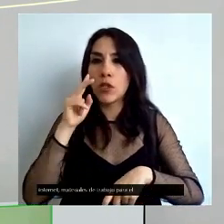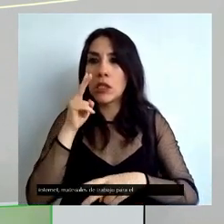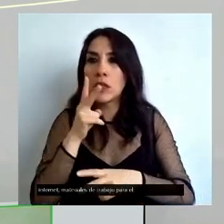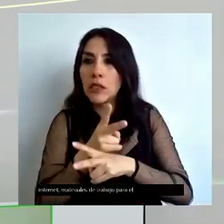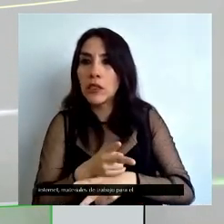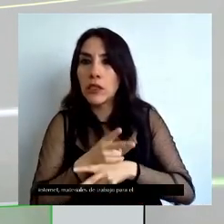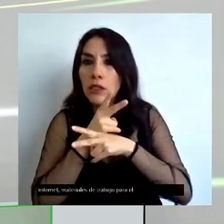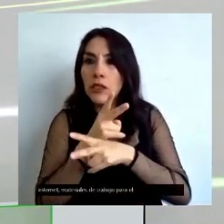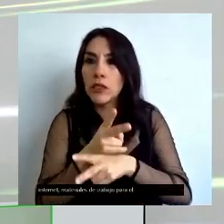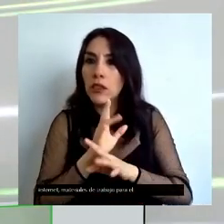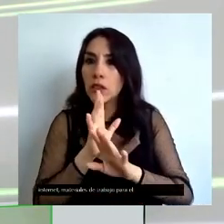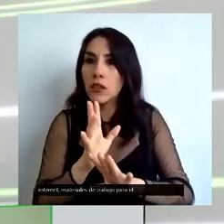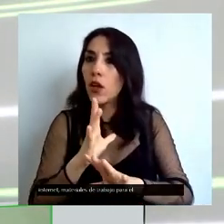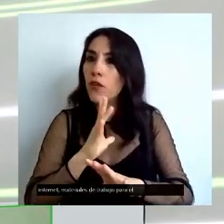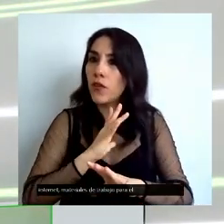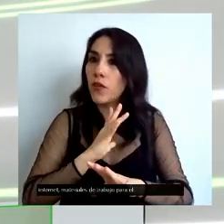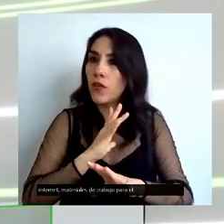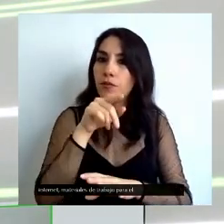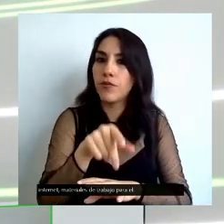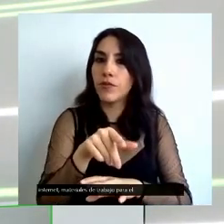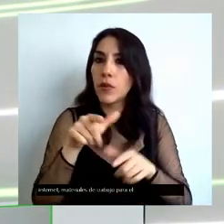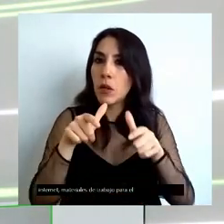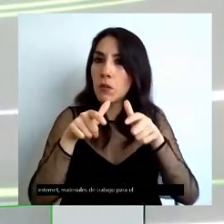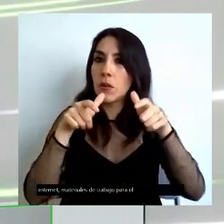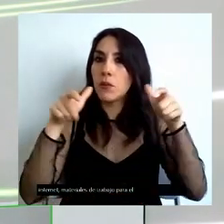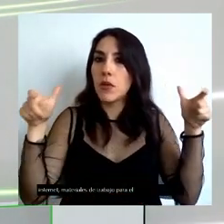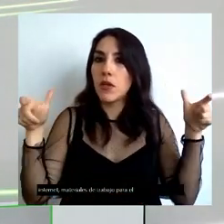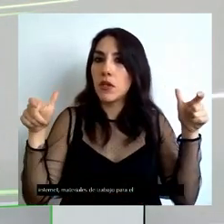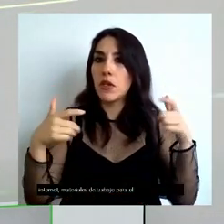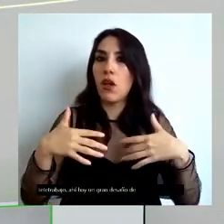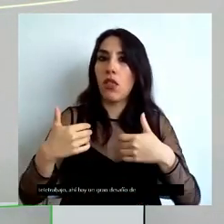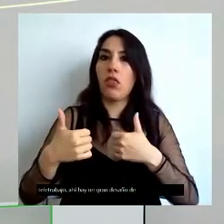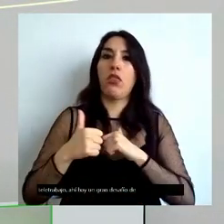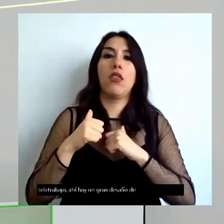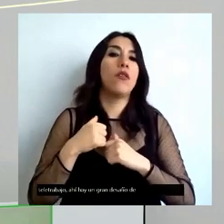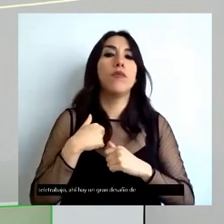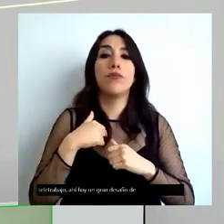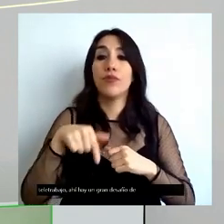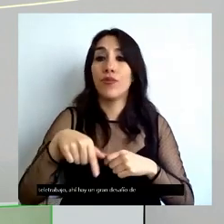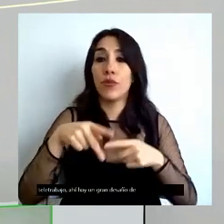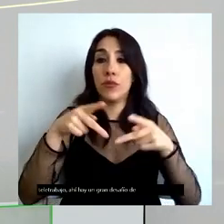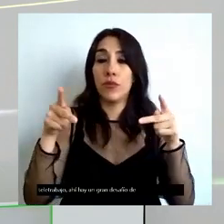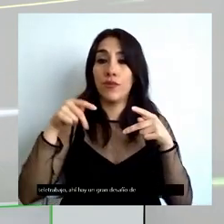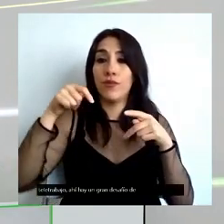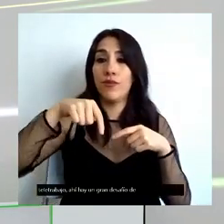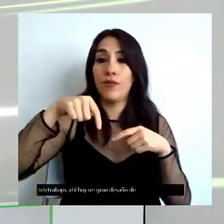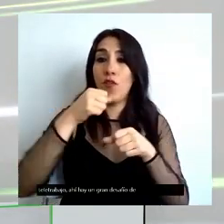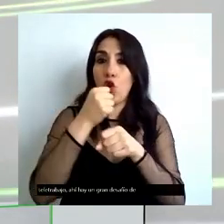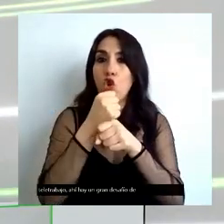guarantee a specific thing. So there we see how